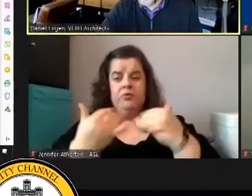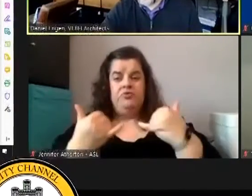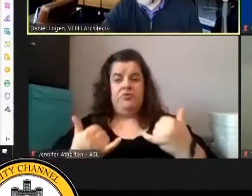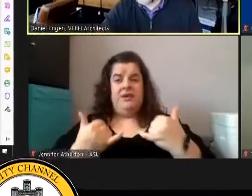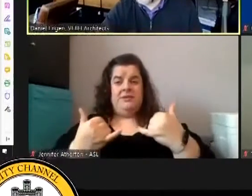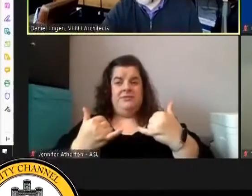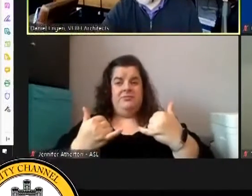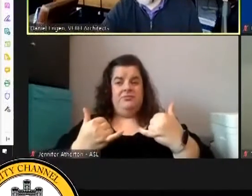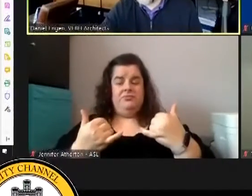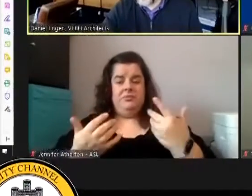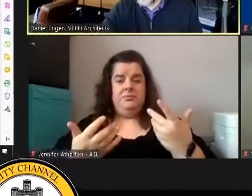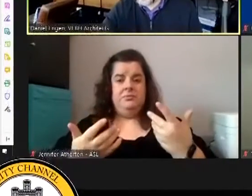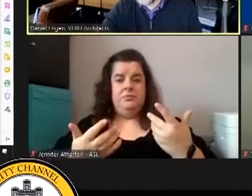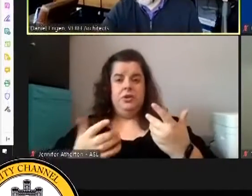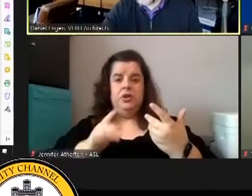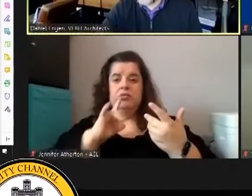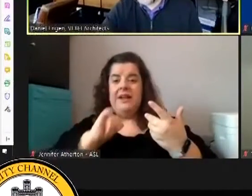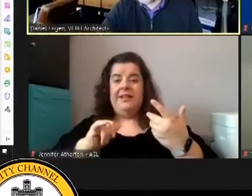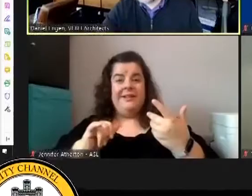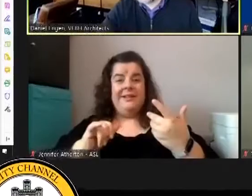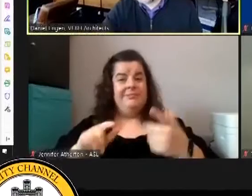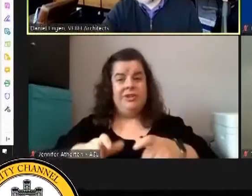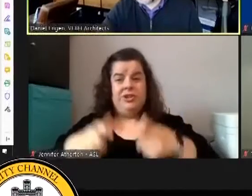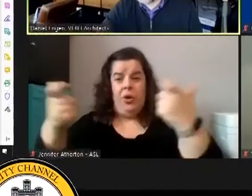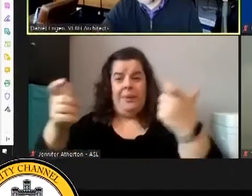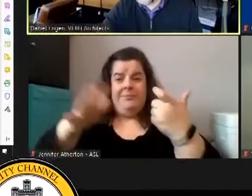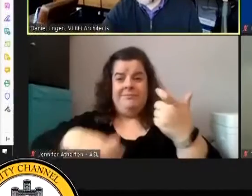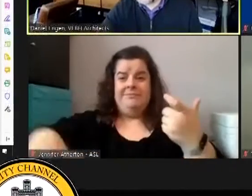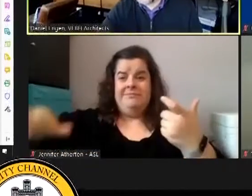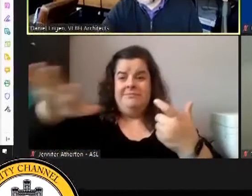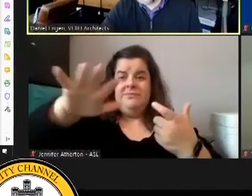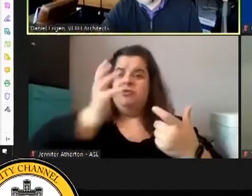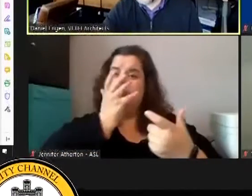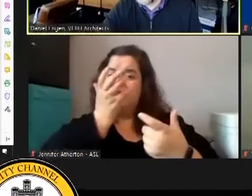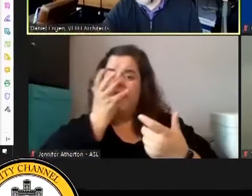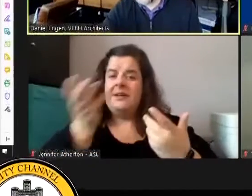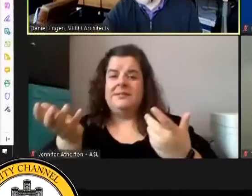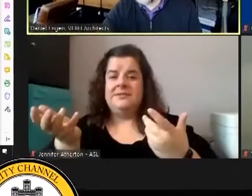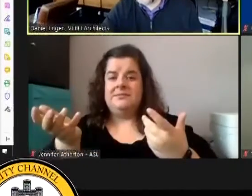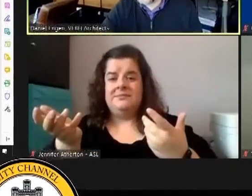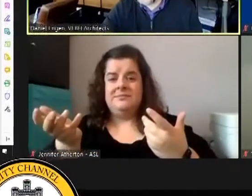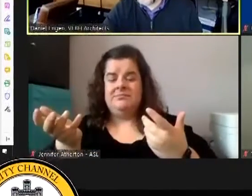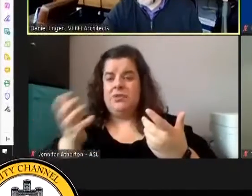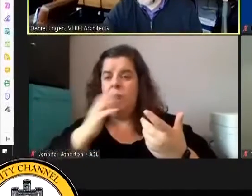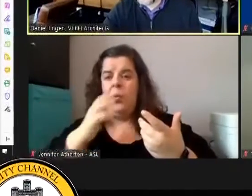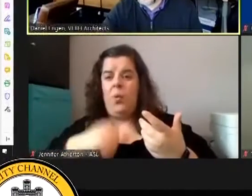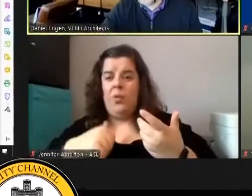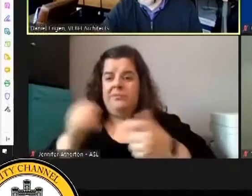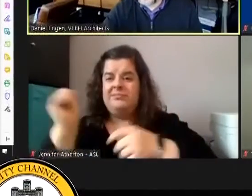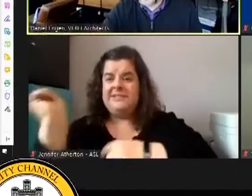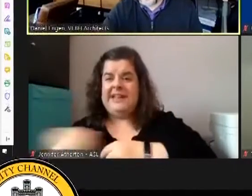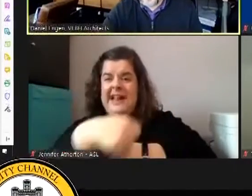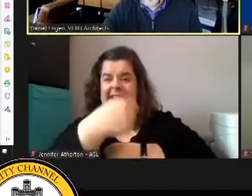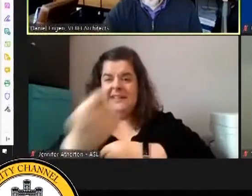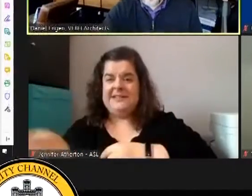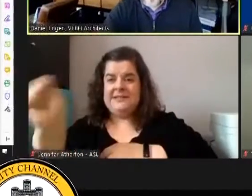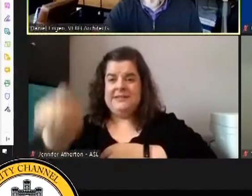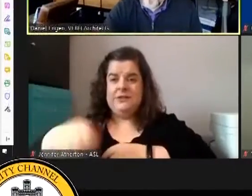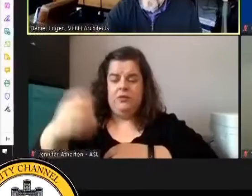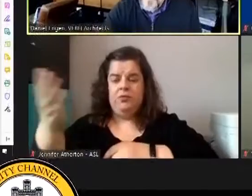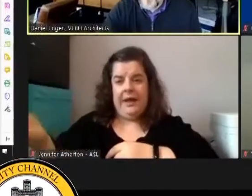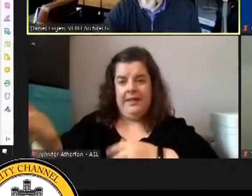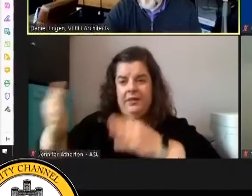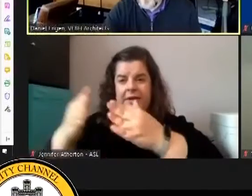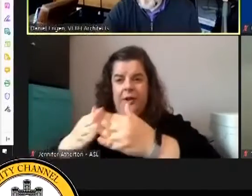just open area and some paving, old tennis courts and things like that over here on this corner of the